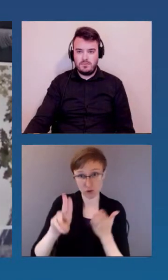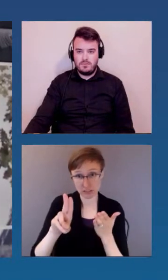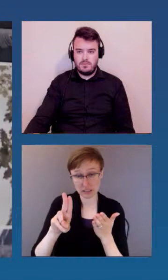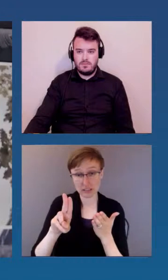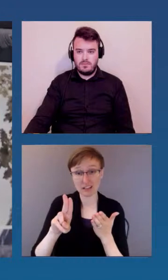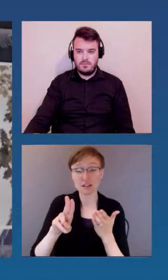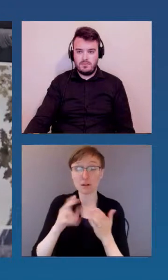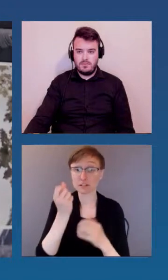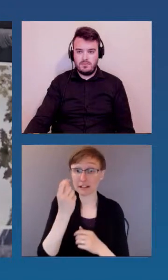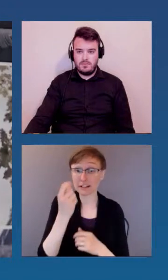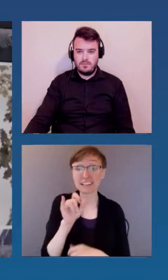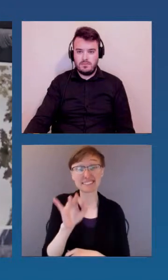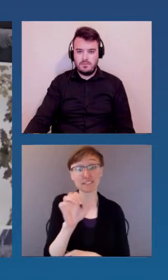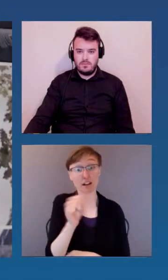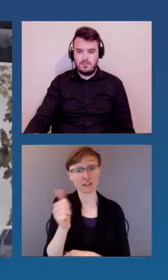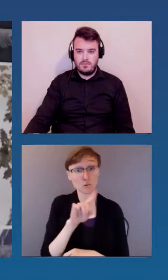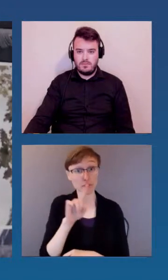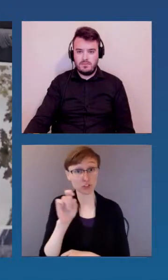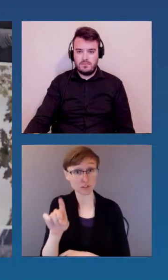with racialized members of the community?